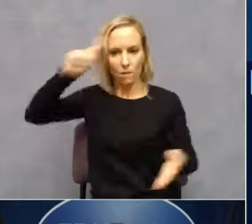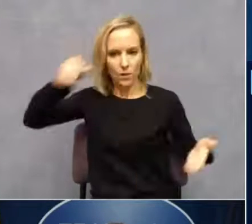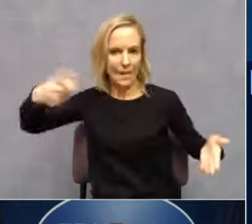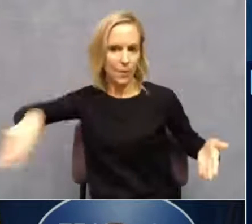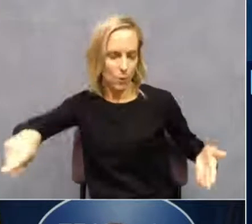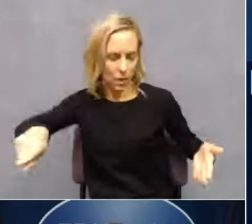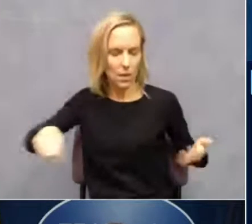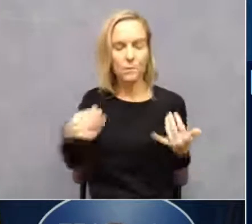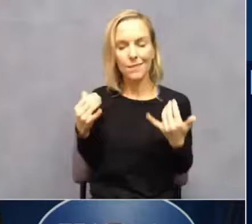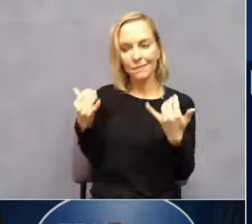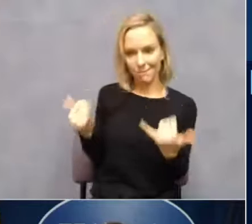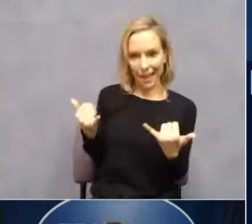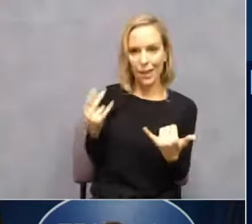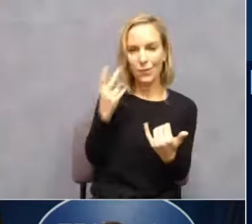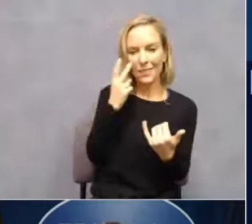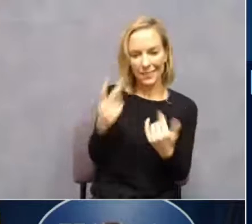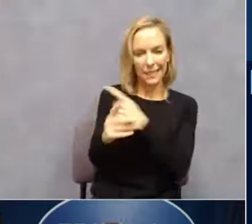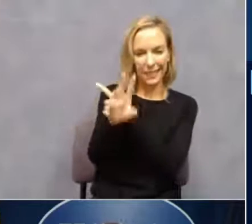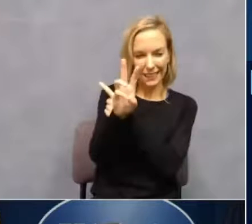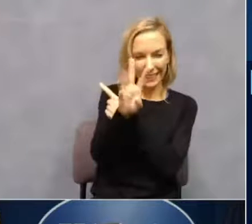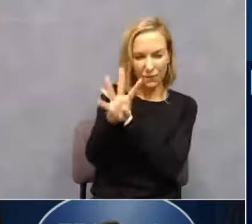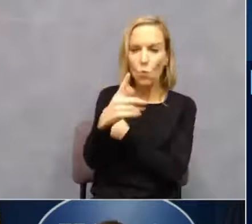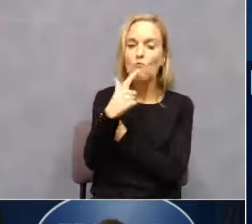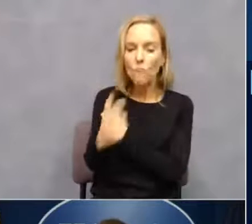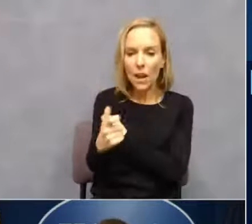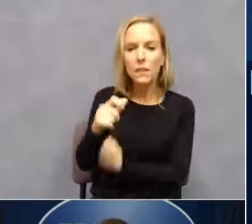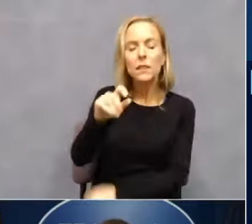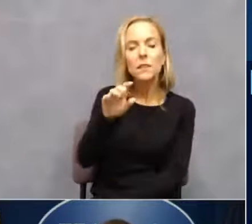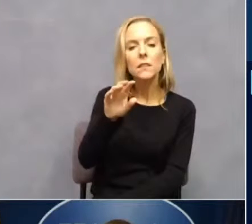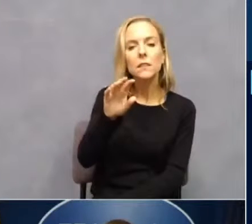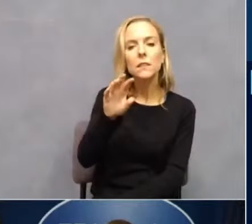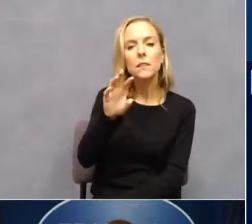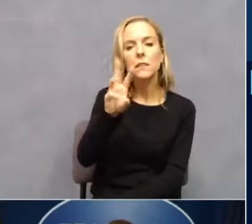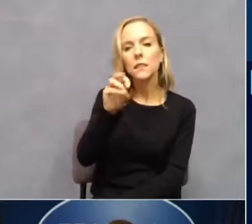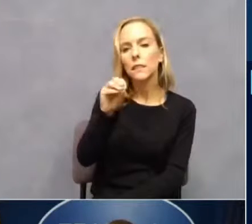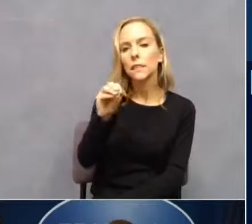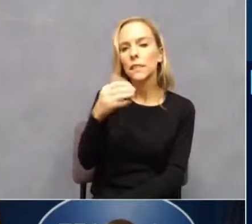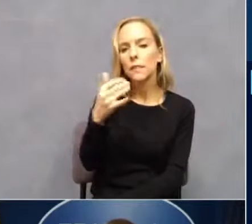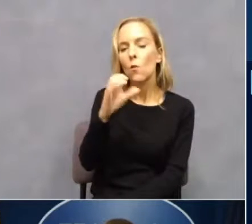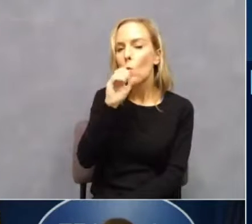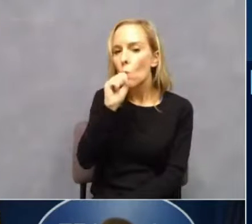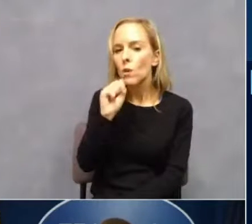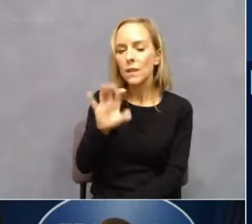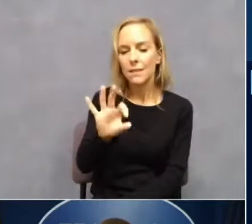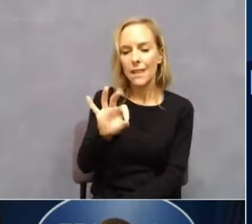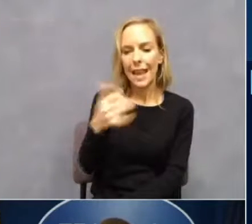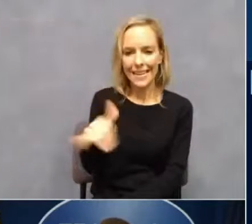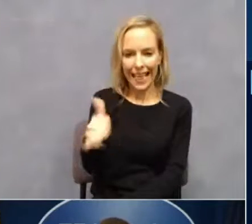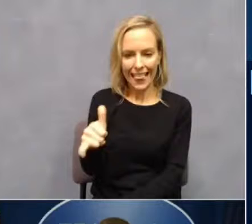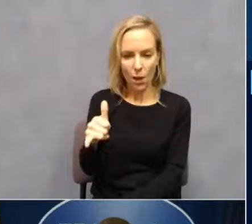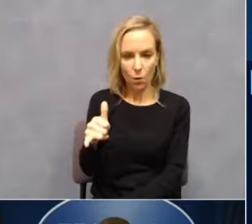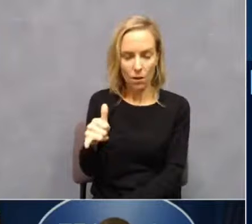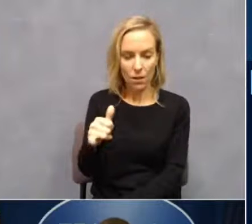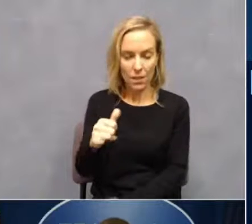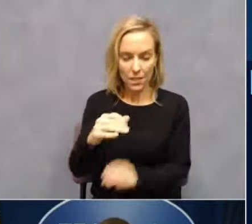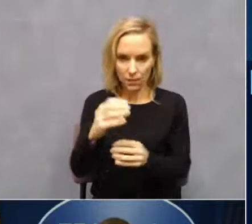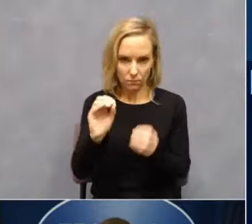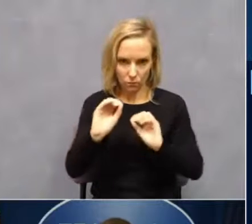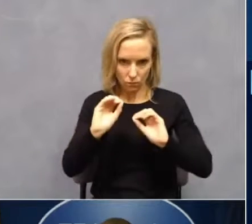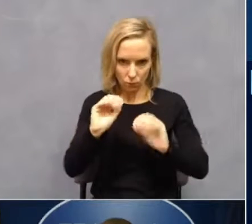red counties, 47 orange counties, 9 yellow counties, and 0 green